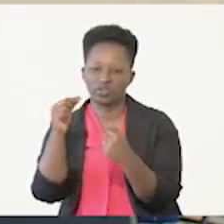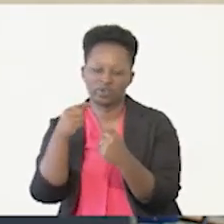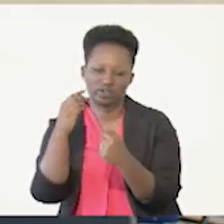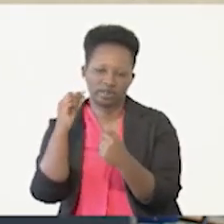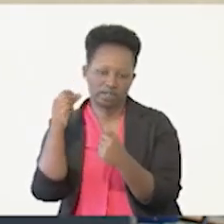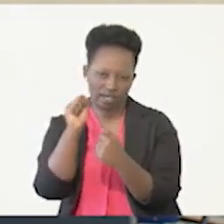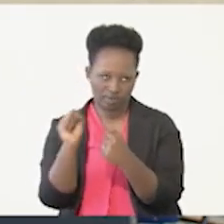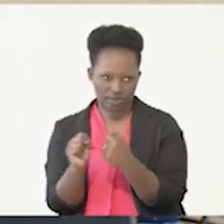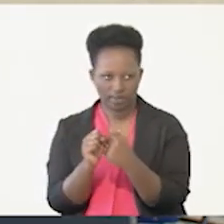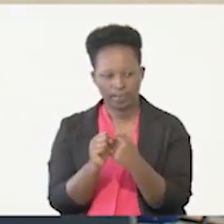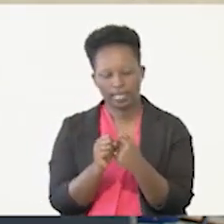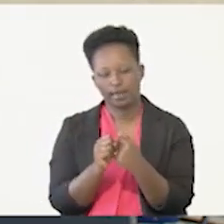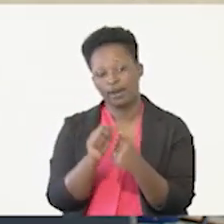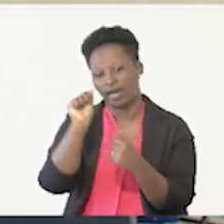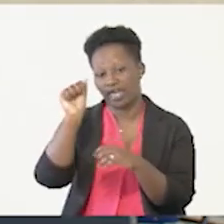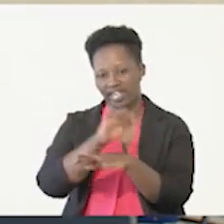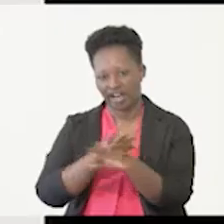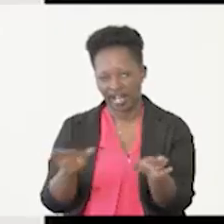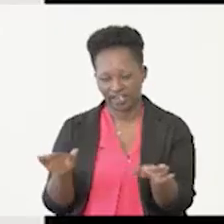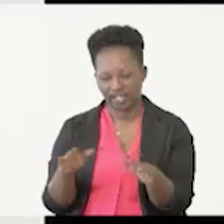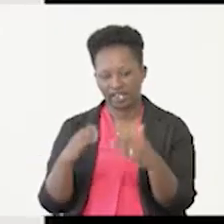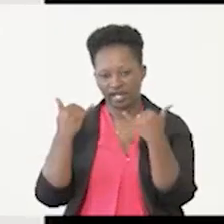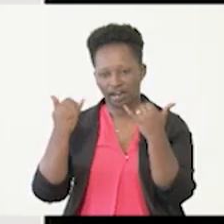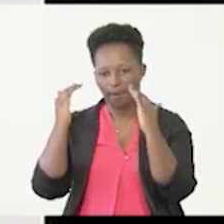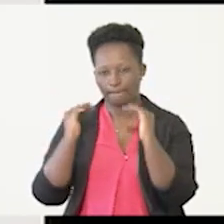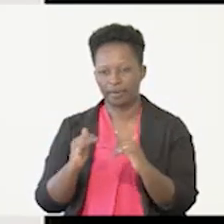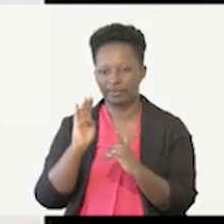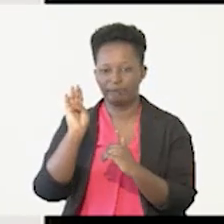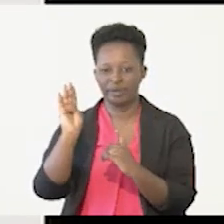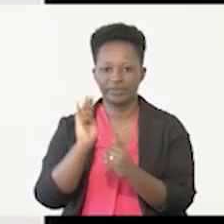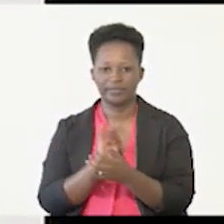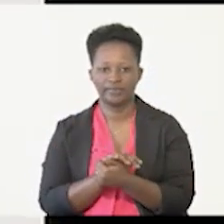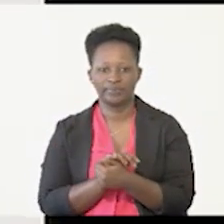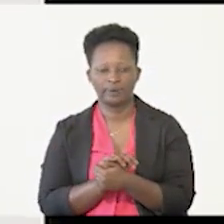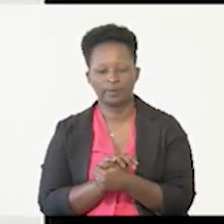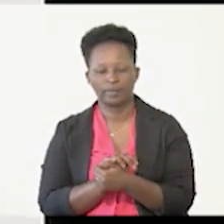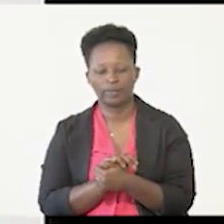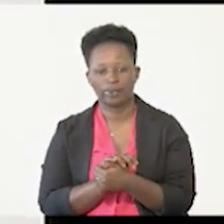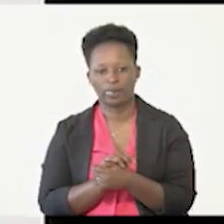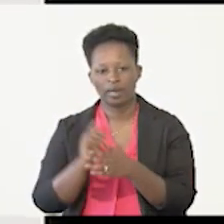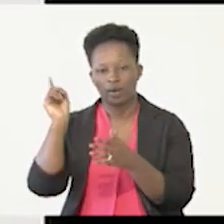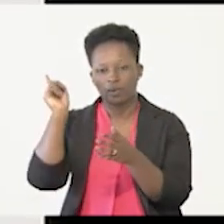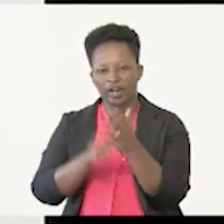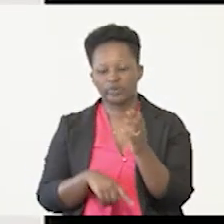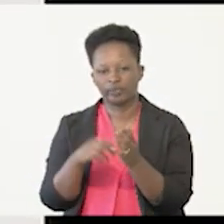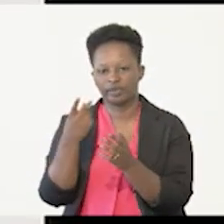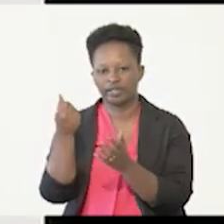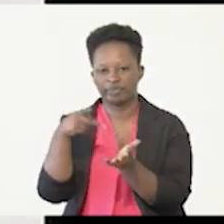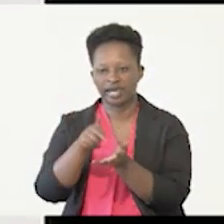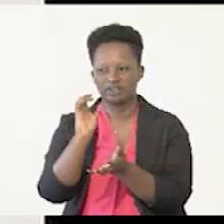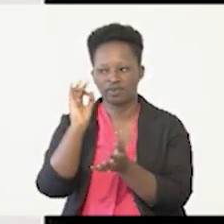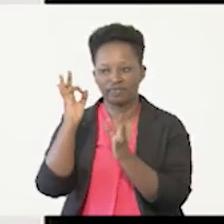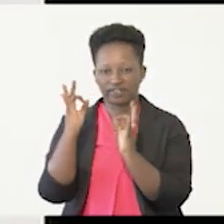A of that question. Then part B, what would be the price of